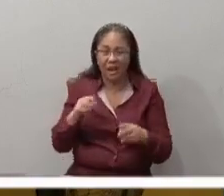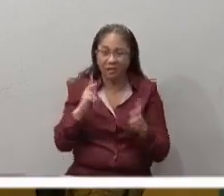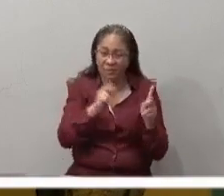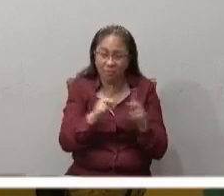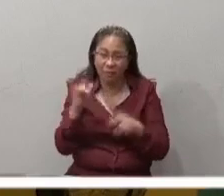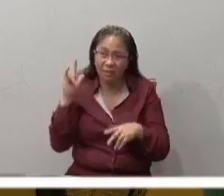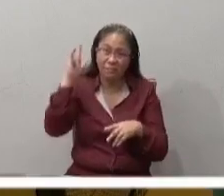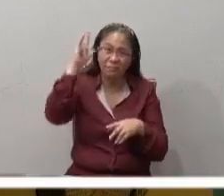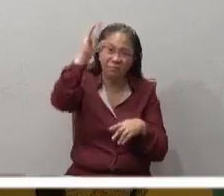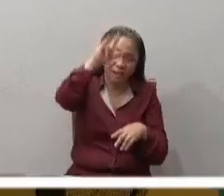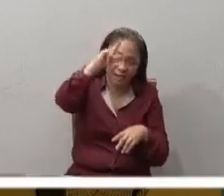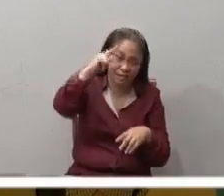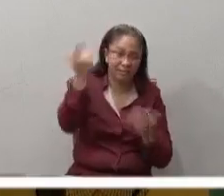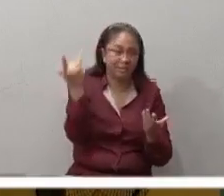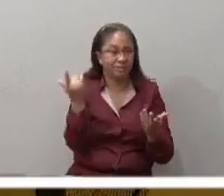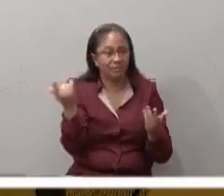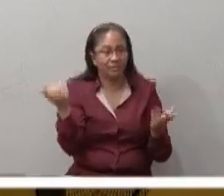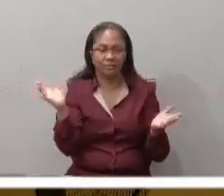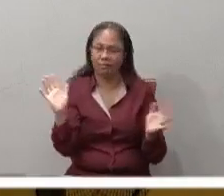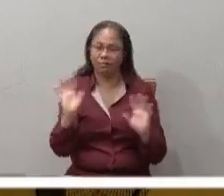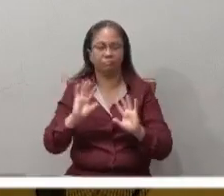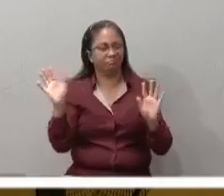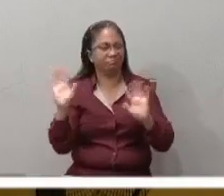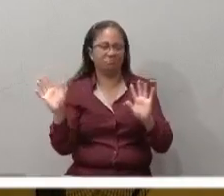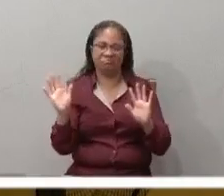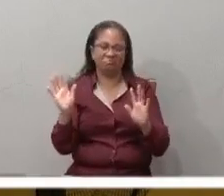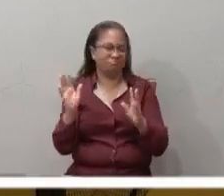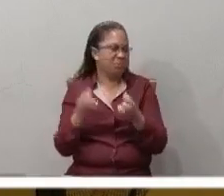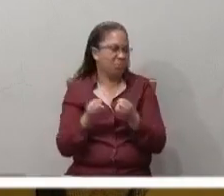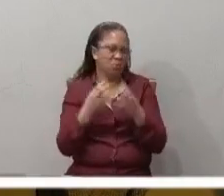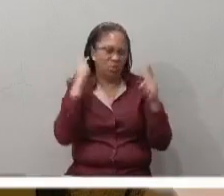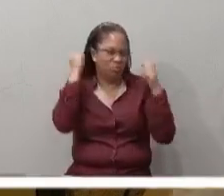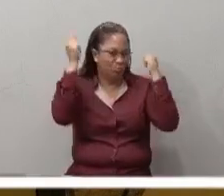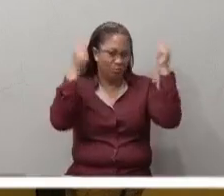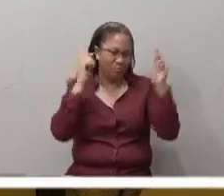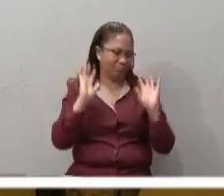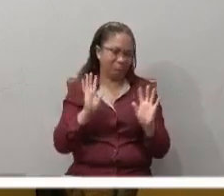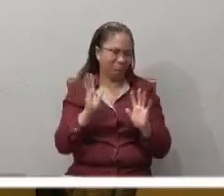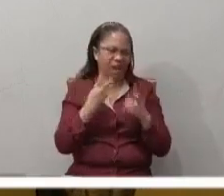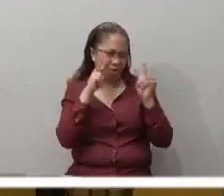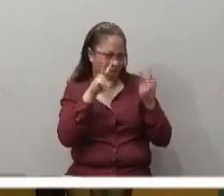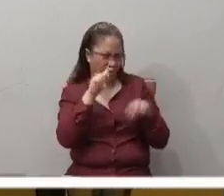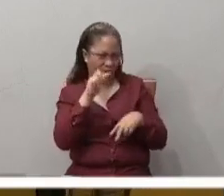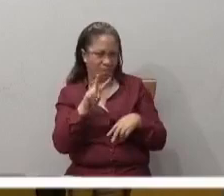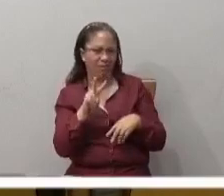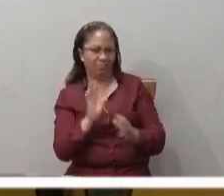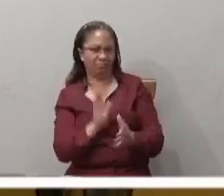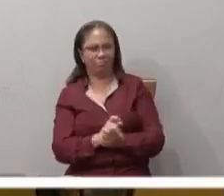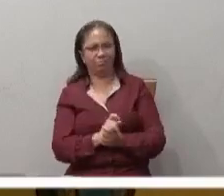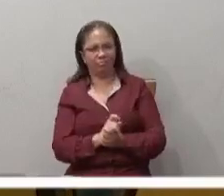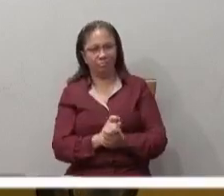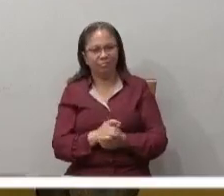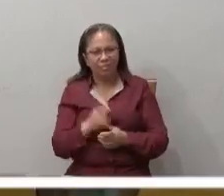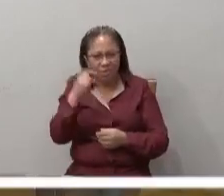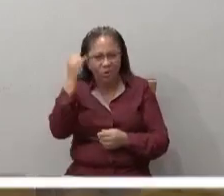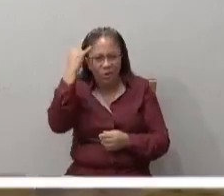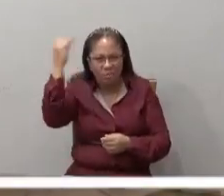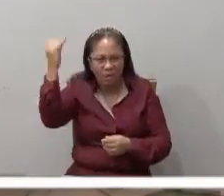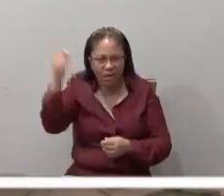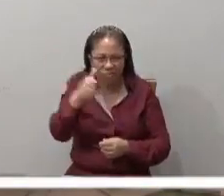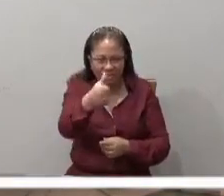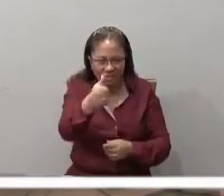flight, then I need more clothes again. No. I think I go stay home and watch it on TV. What about that? You could see yourself doing